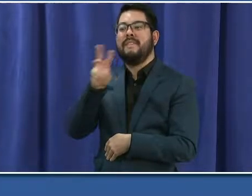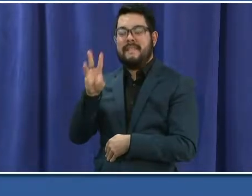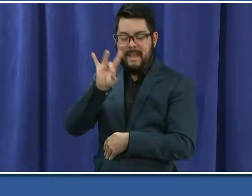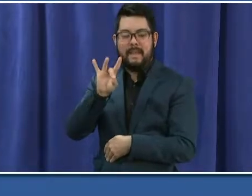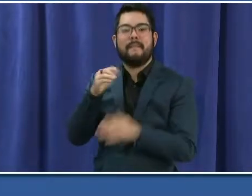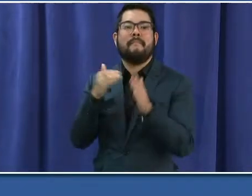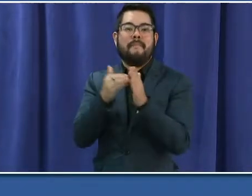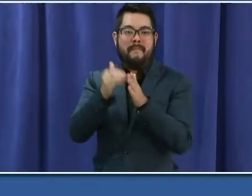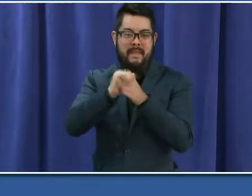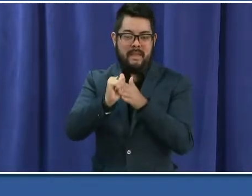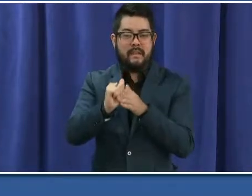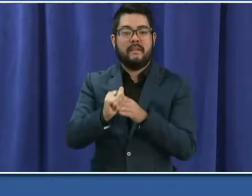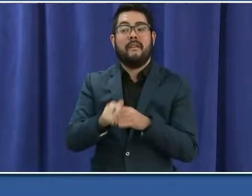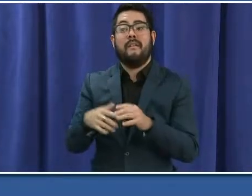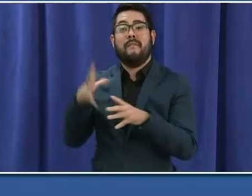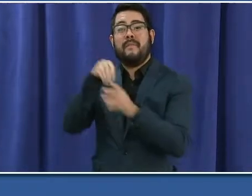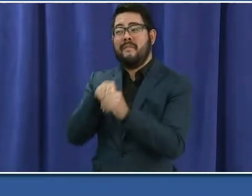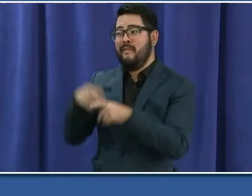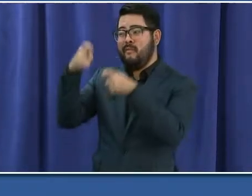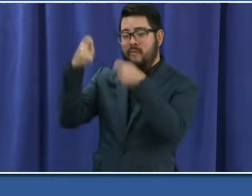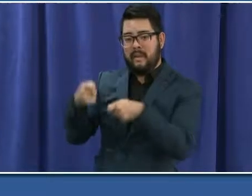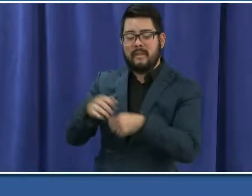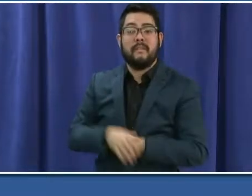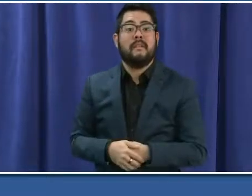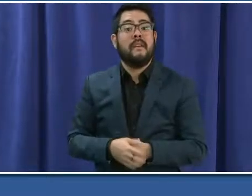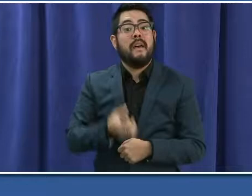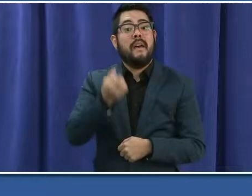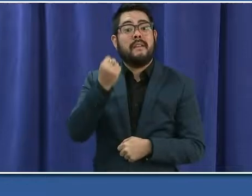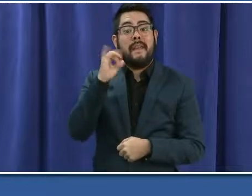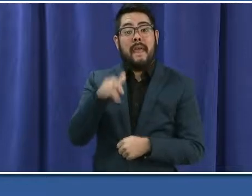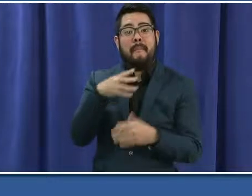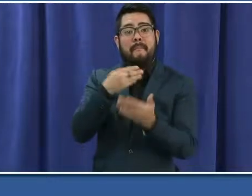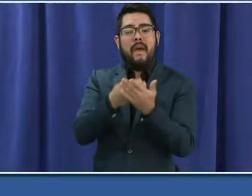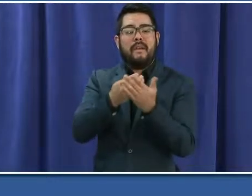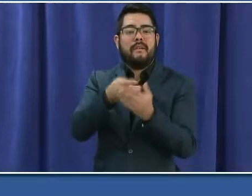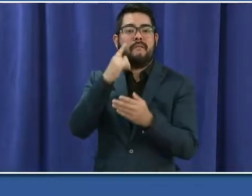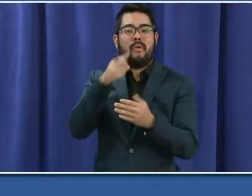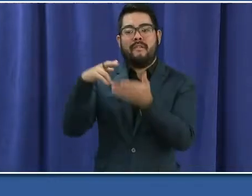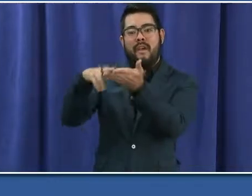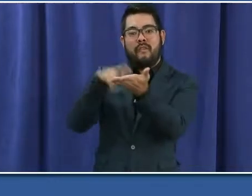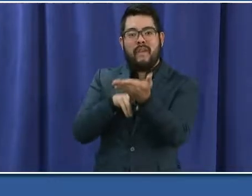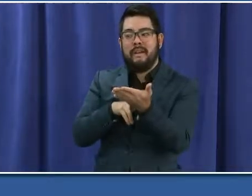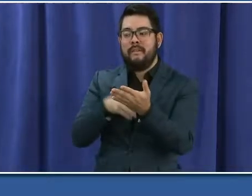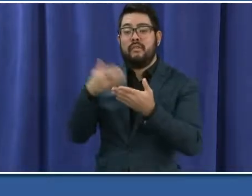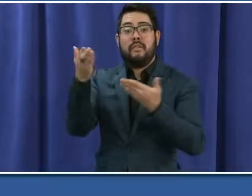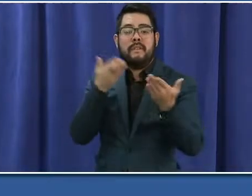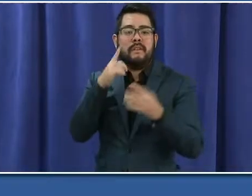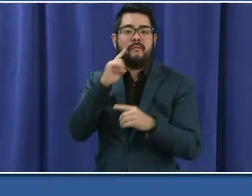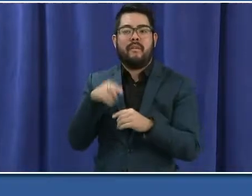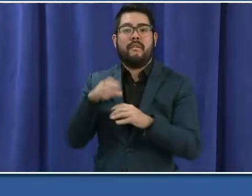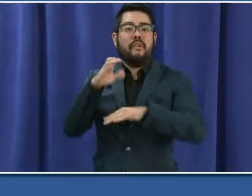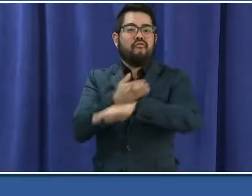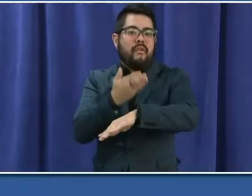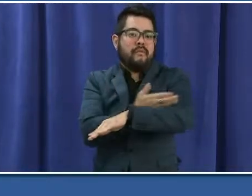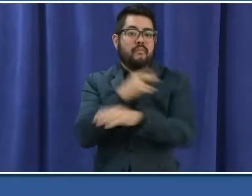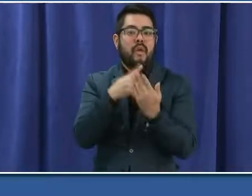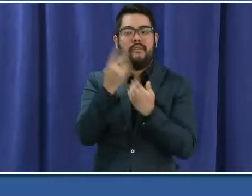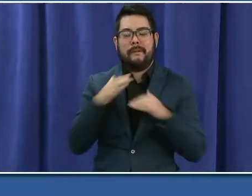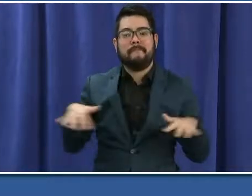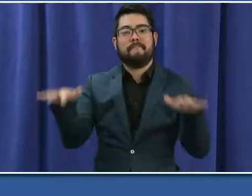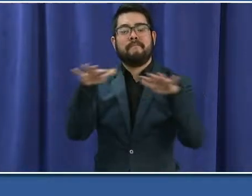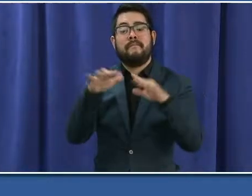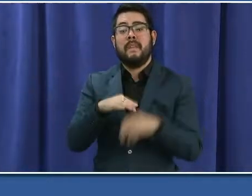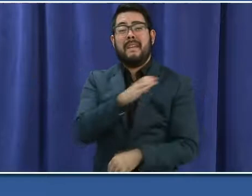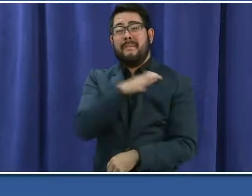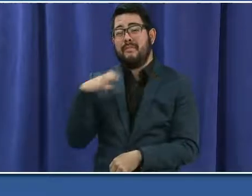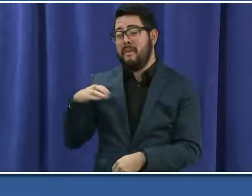comprised of grant funds. More than 60% of CDOT's budget is for contractual services related to construction projects. Commissioner